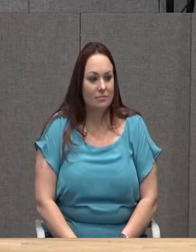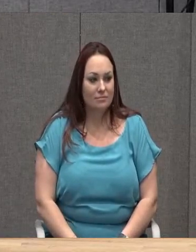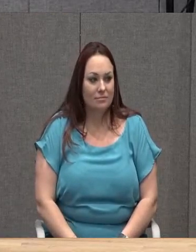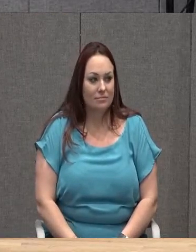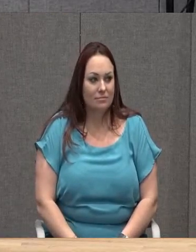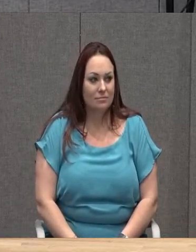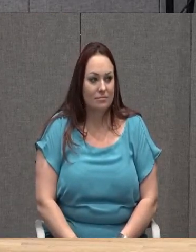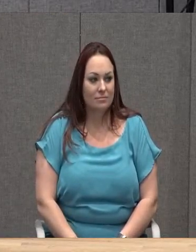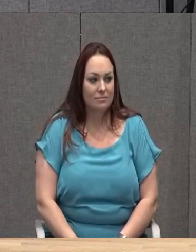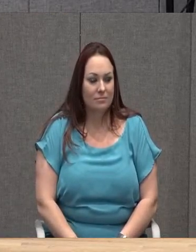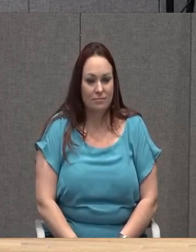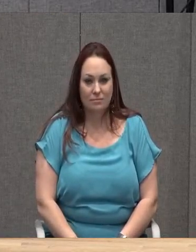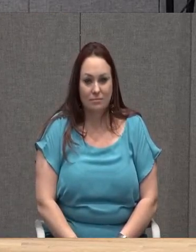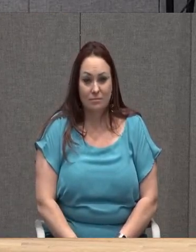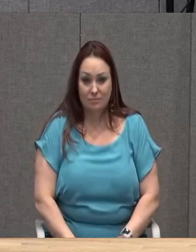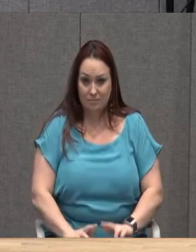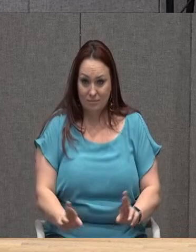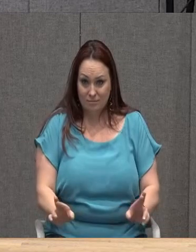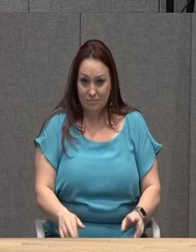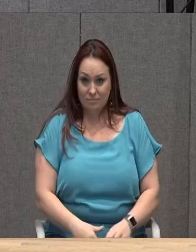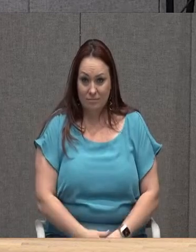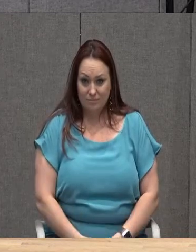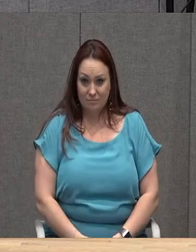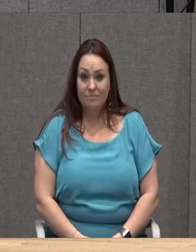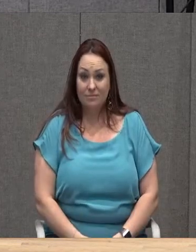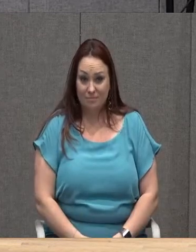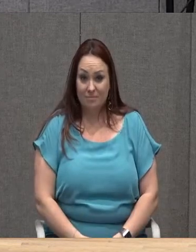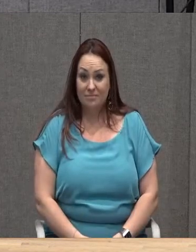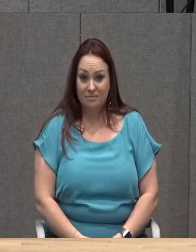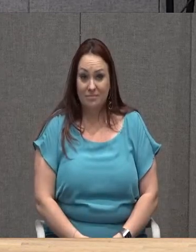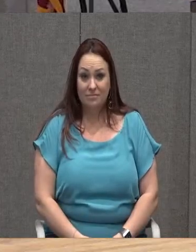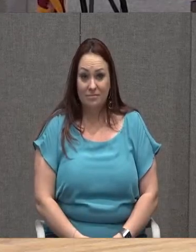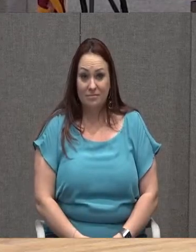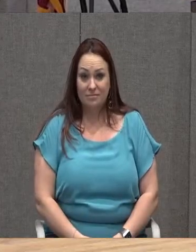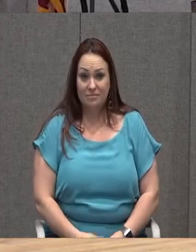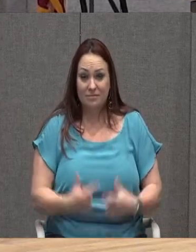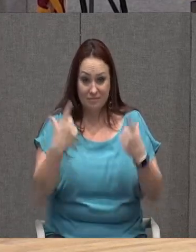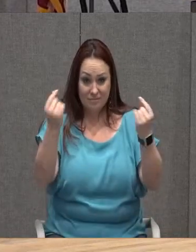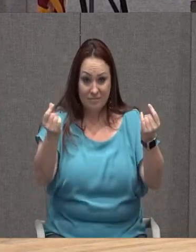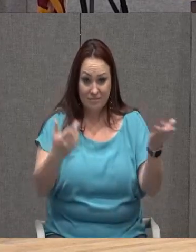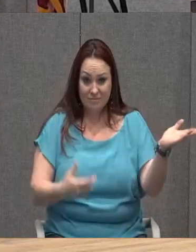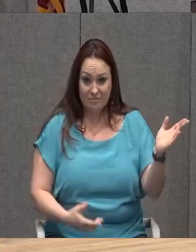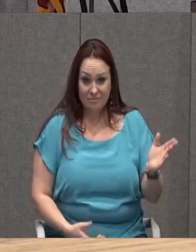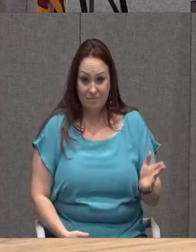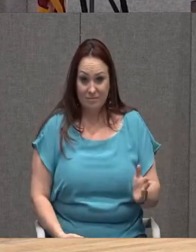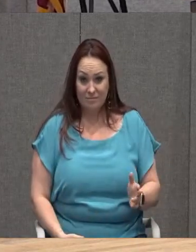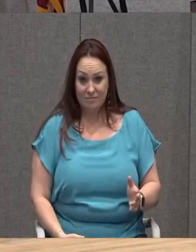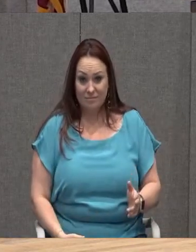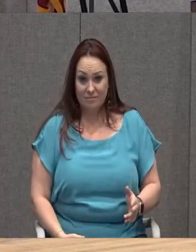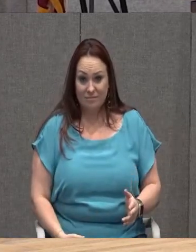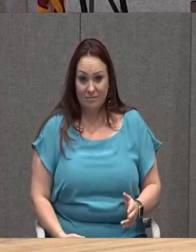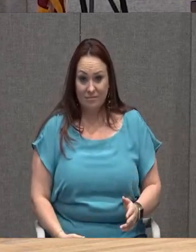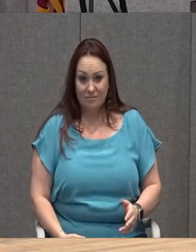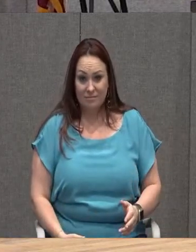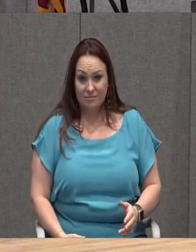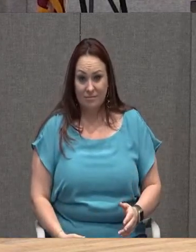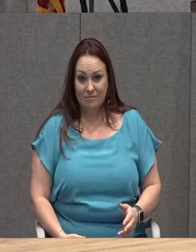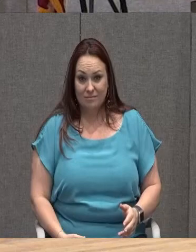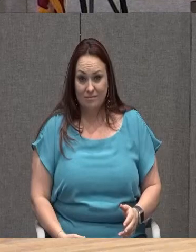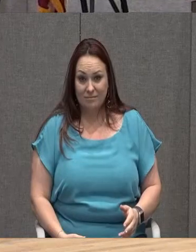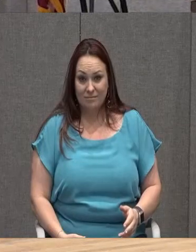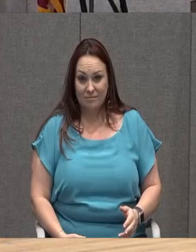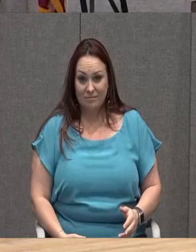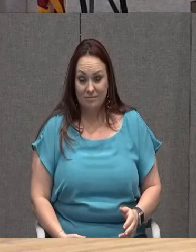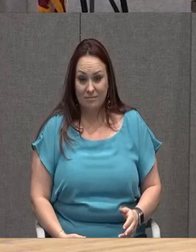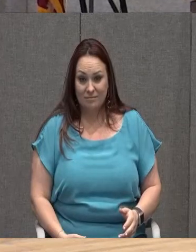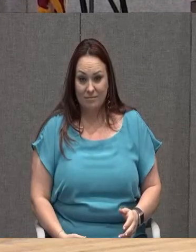juego. Are you ready? Ready? ¿Listos? Go. Oh, I almost forgot. Tried to